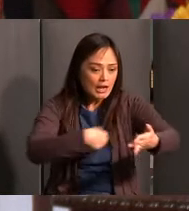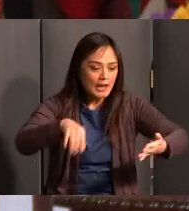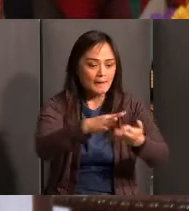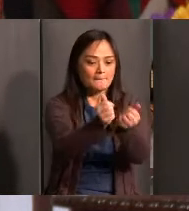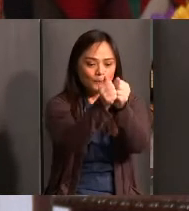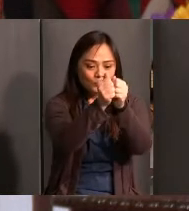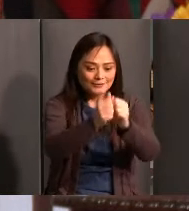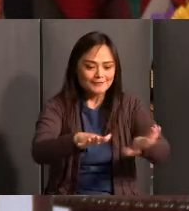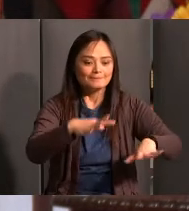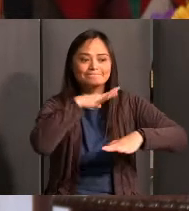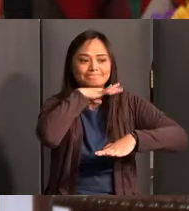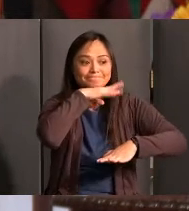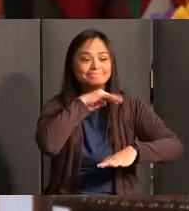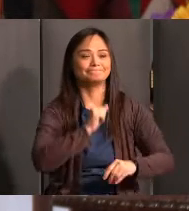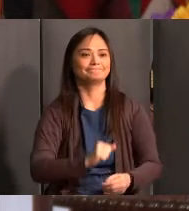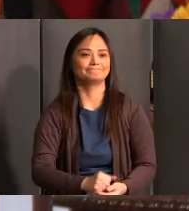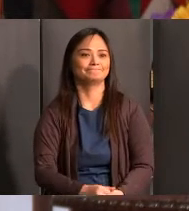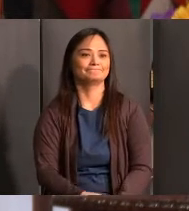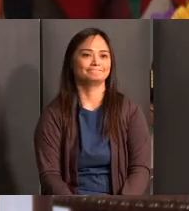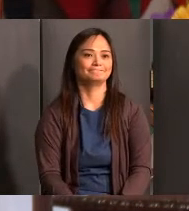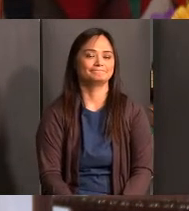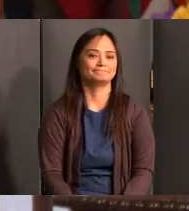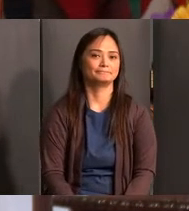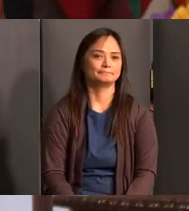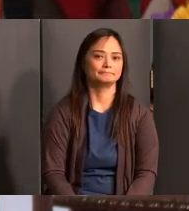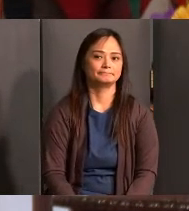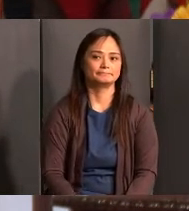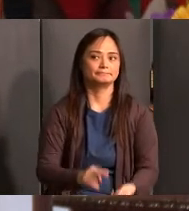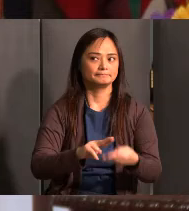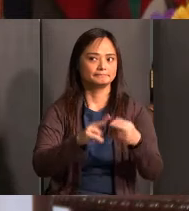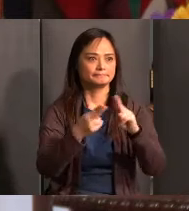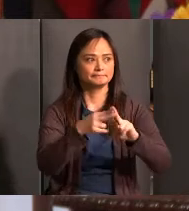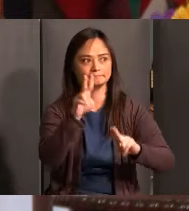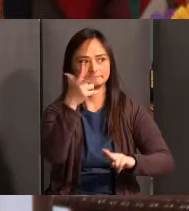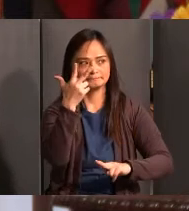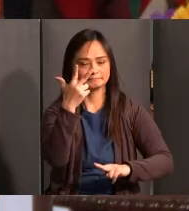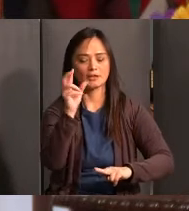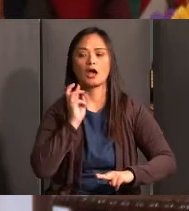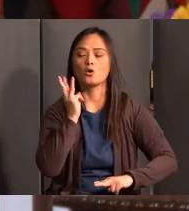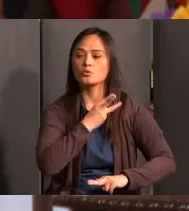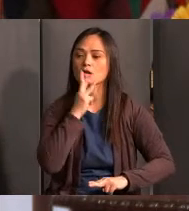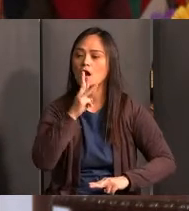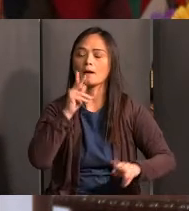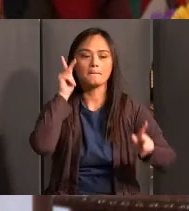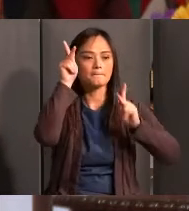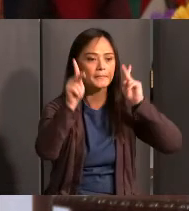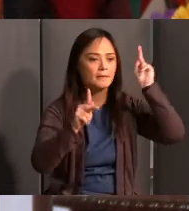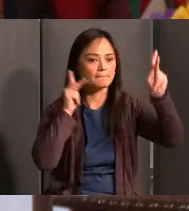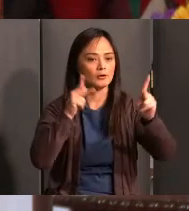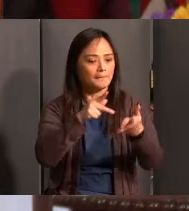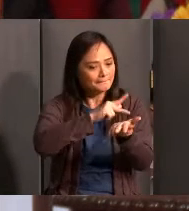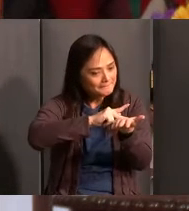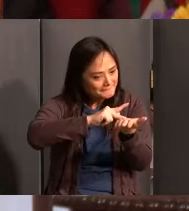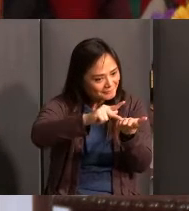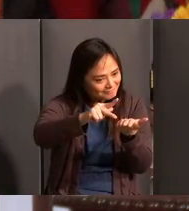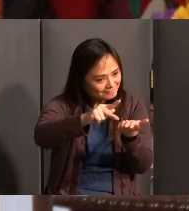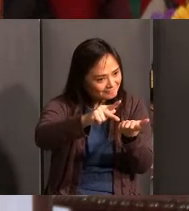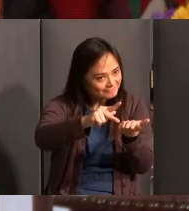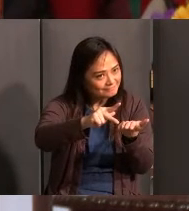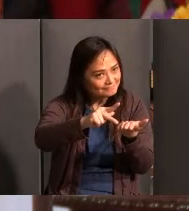without spot. Number three, we are a people